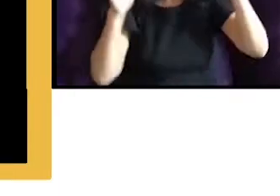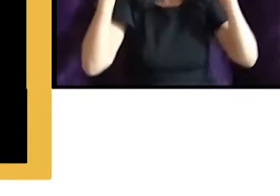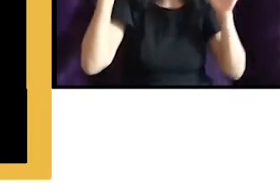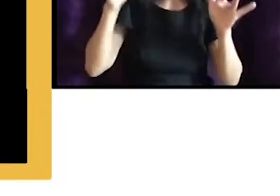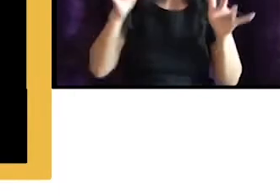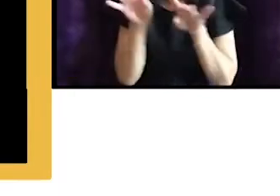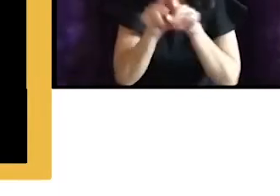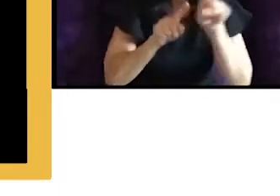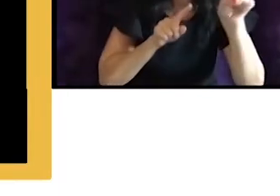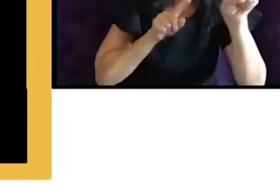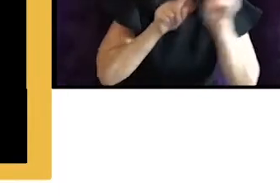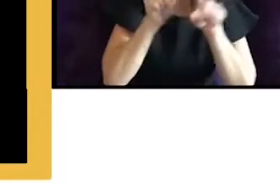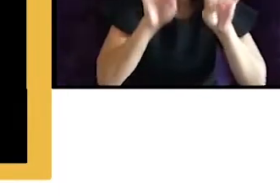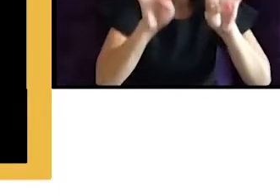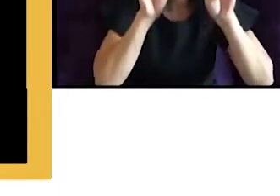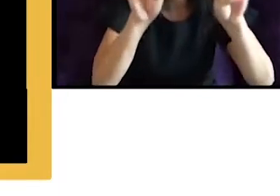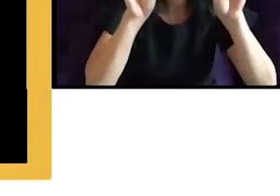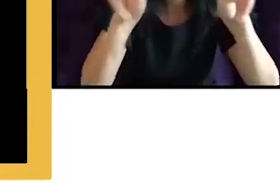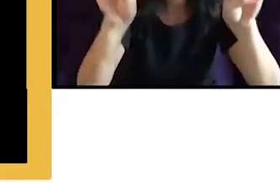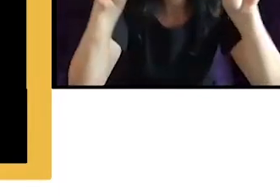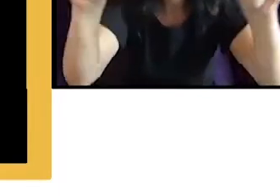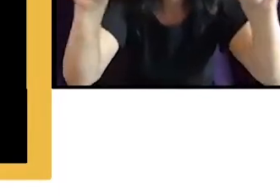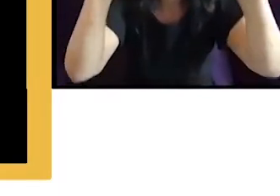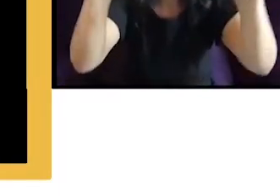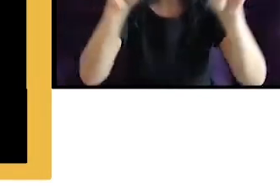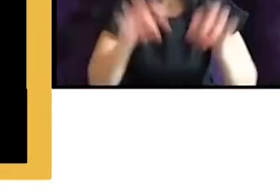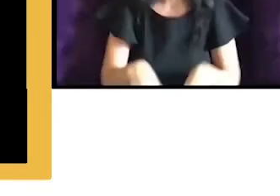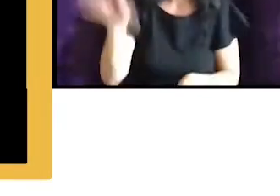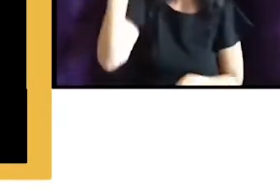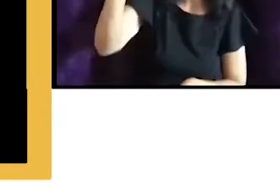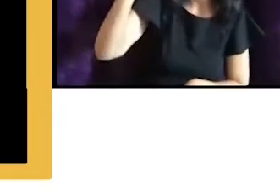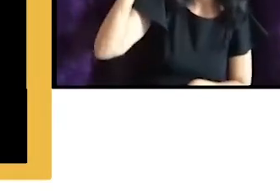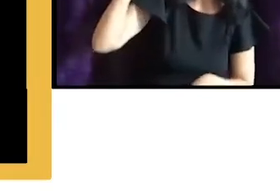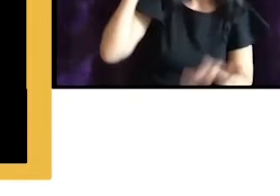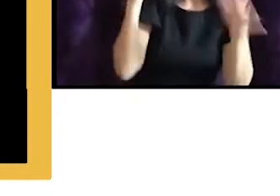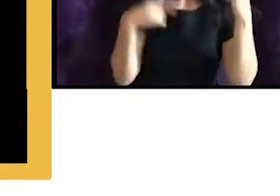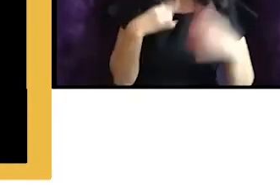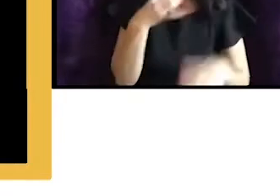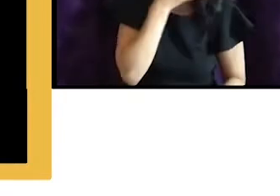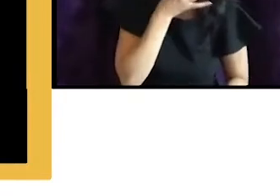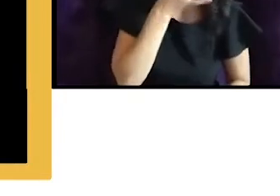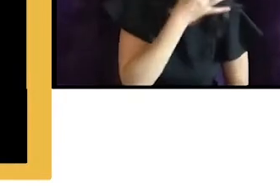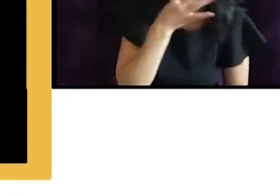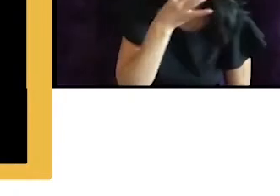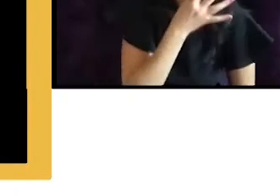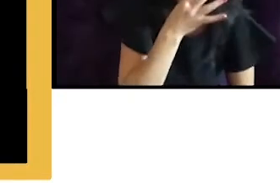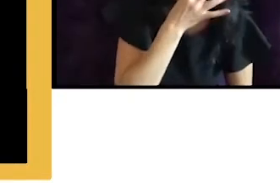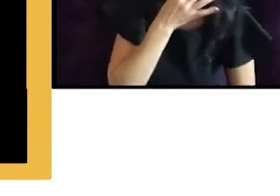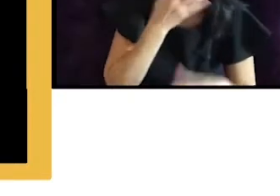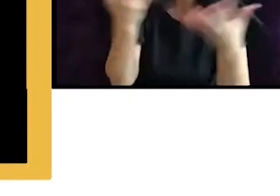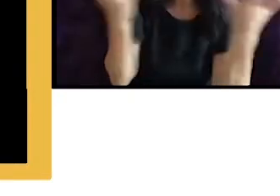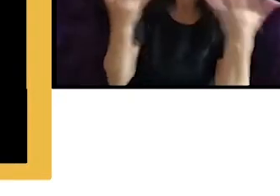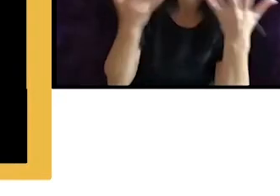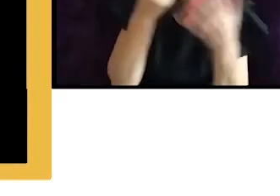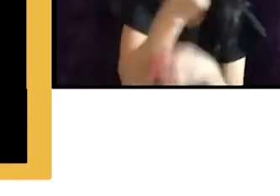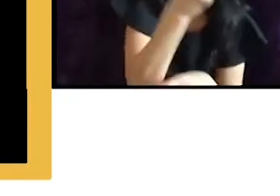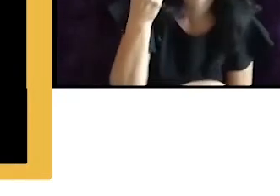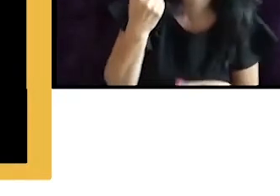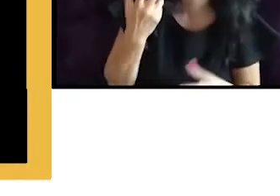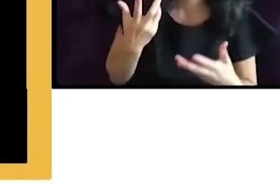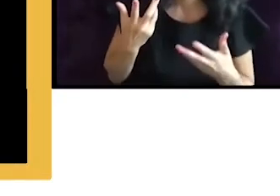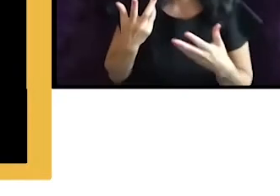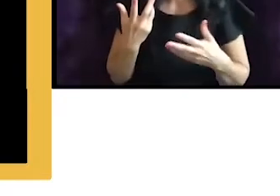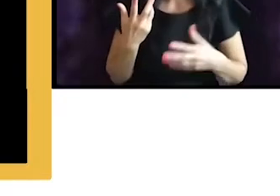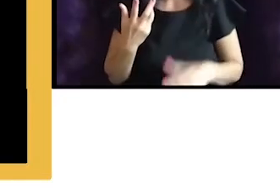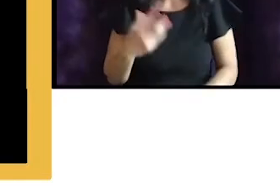Hey, twinkle, twinkle, little star. Twinkle, twinkle, little Oh, star. how I wonder what you are.